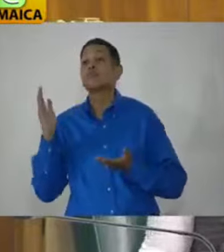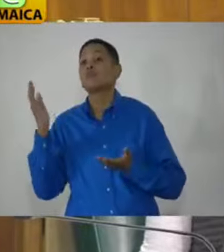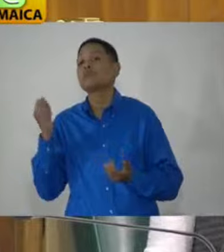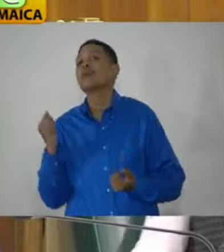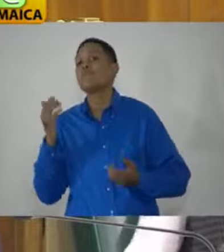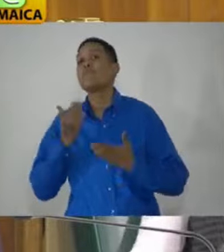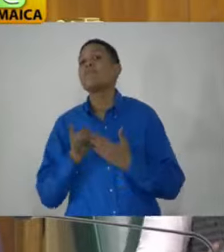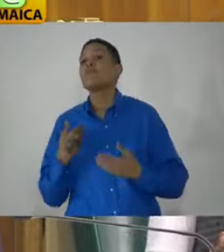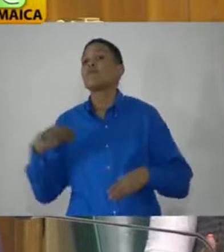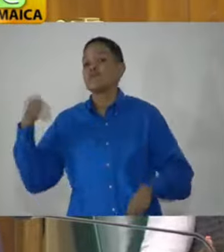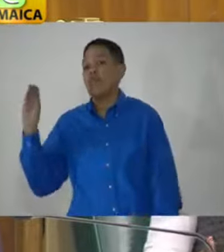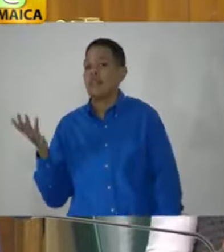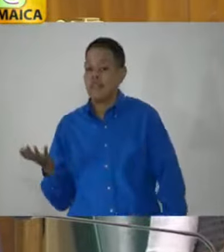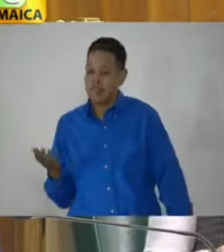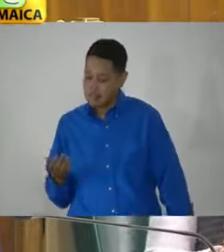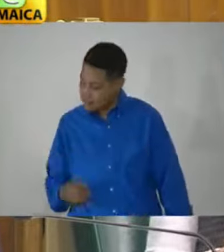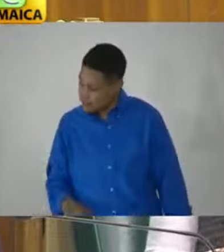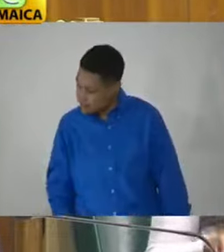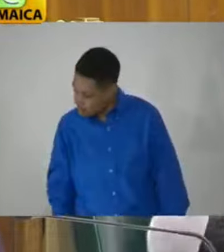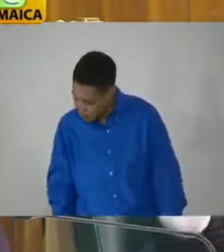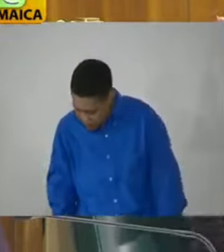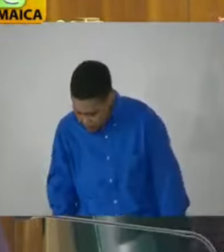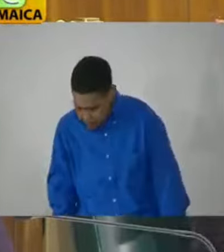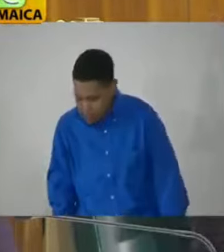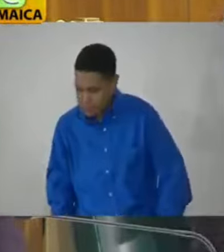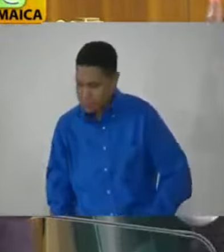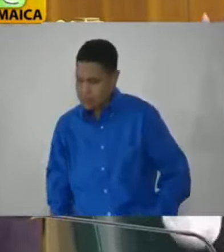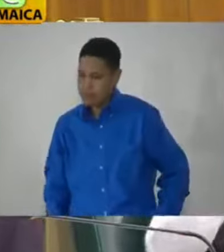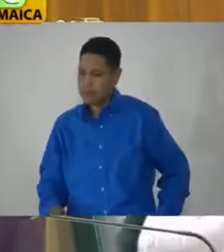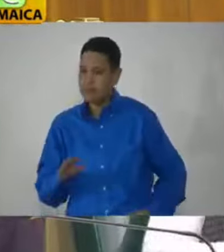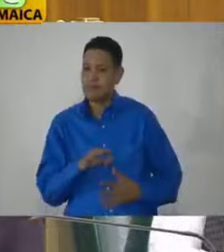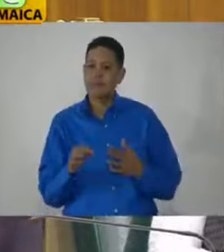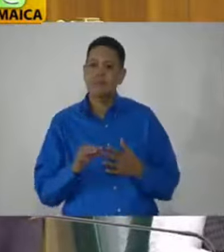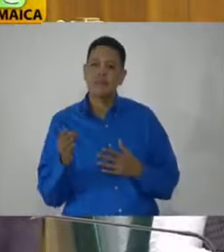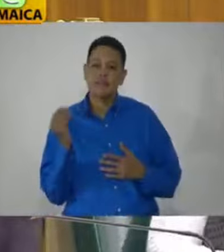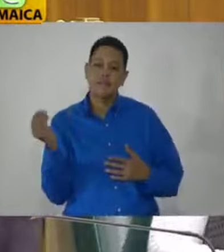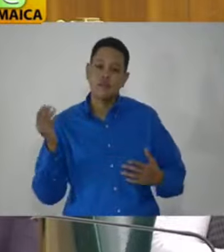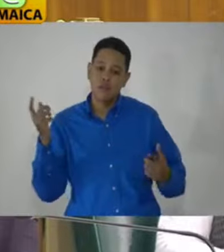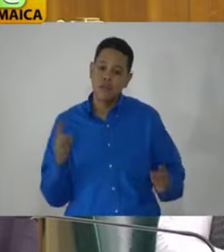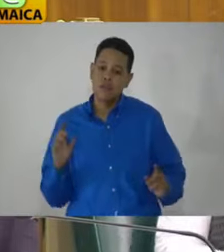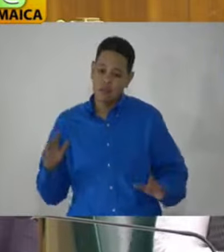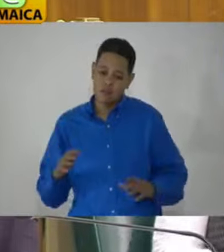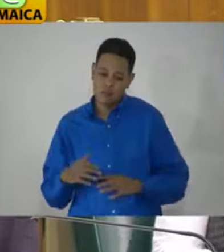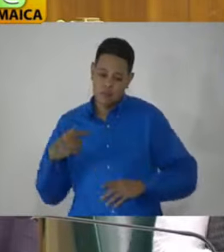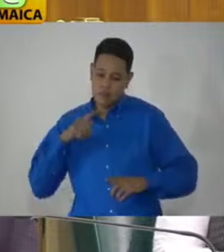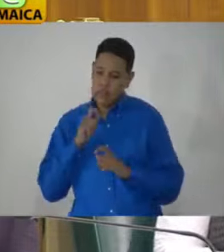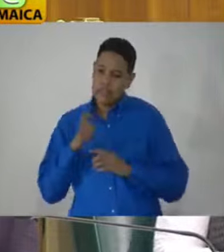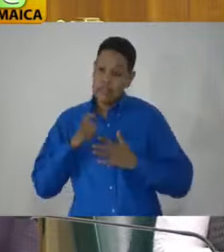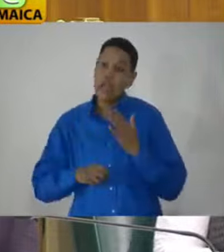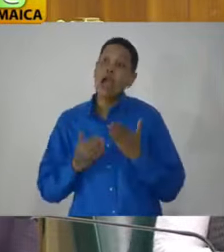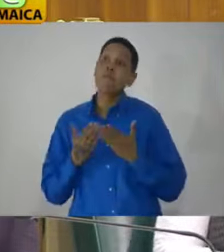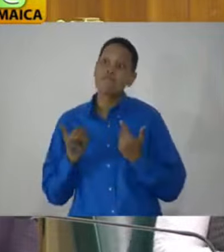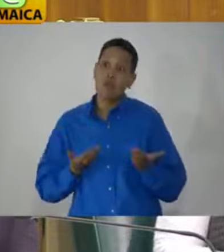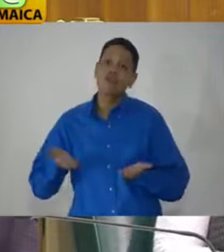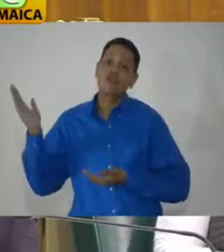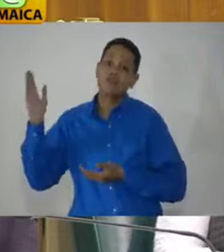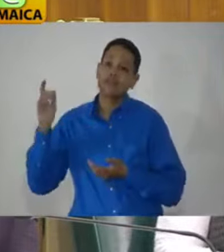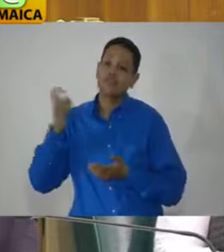items, right? A selected few, at least, that we actually charge persons to